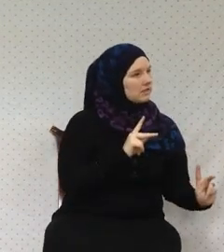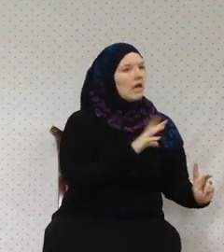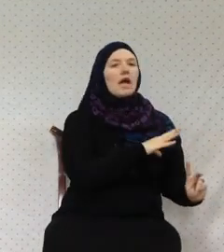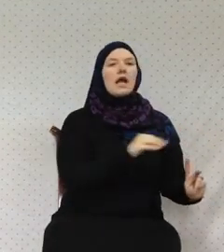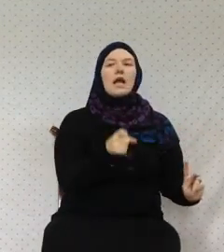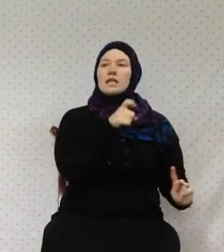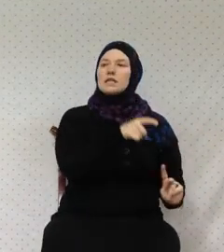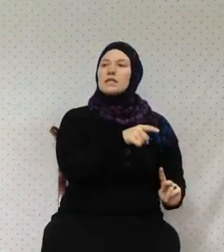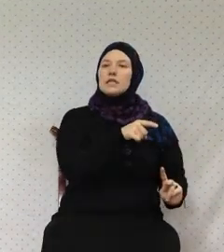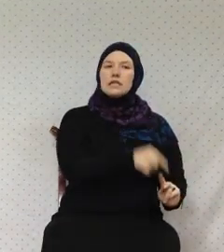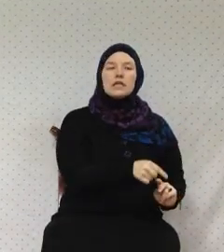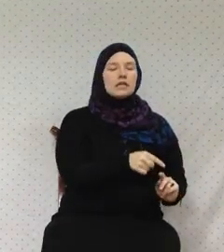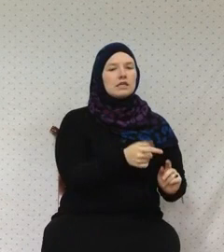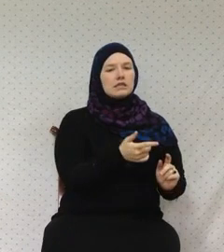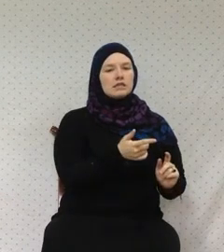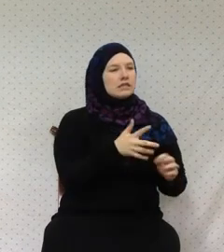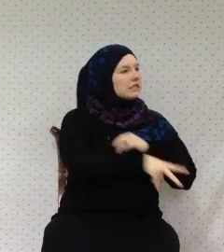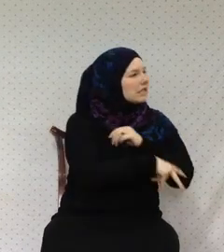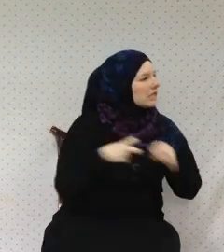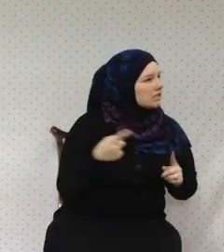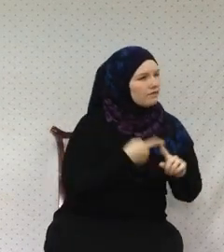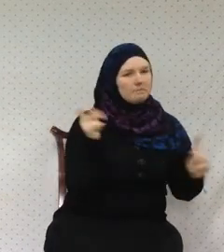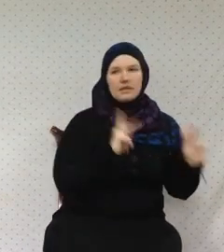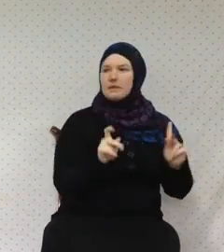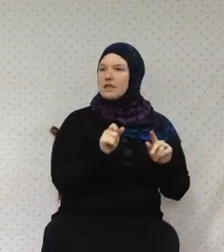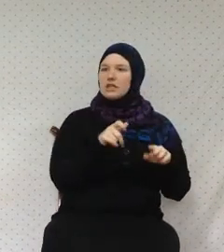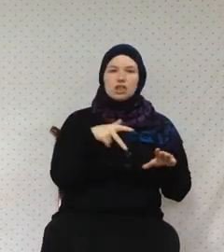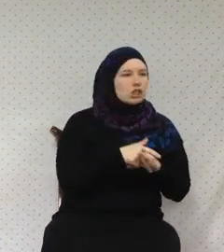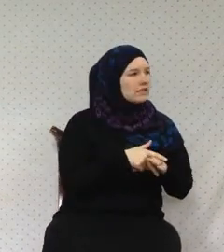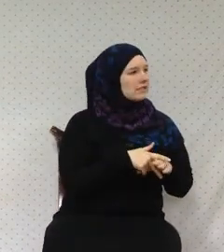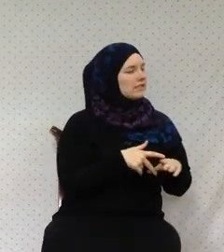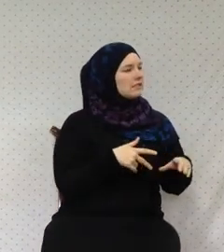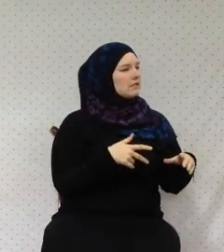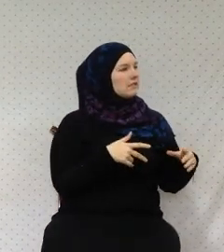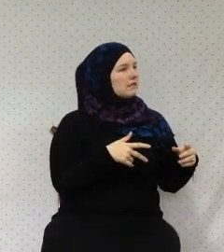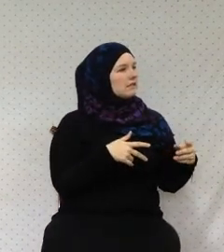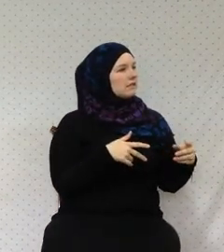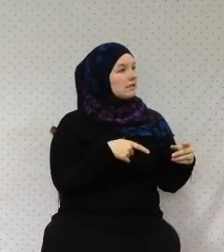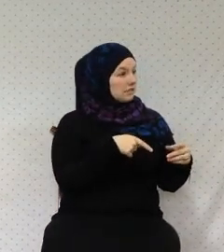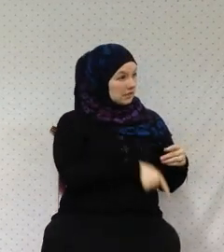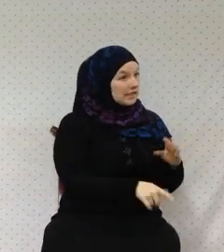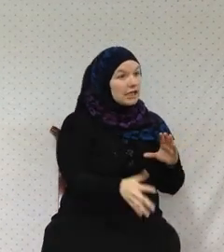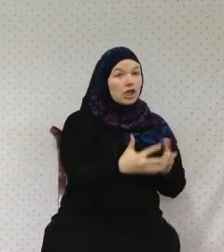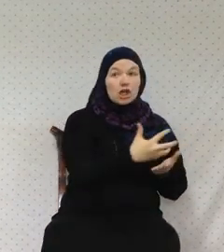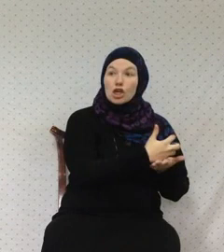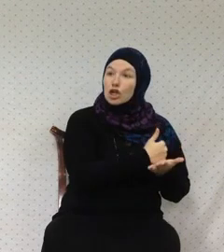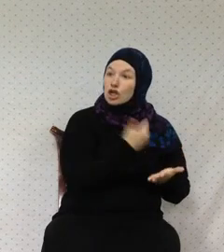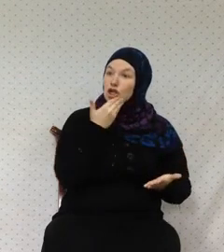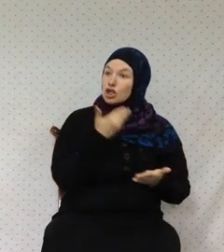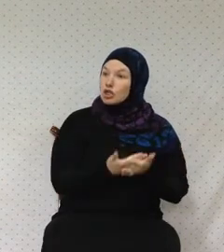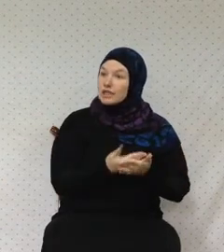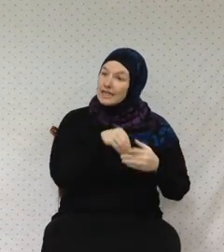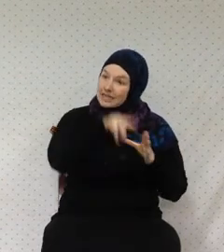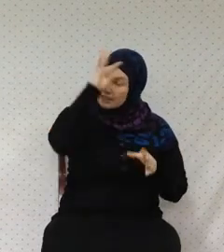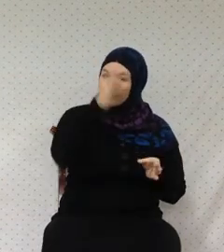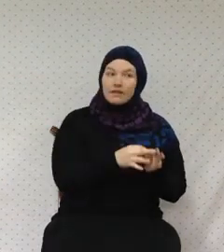and he slanders, he steals from people, he cheats. Did he earn goodness